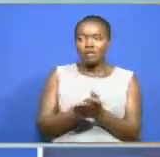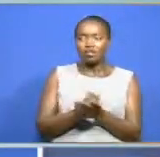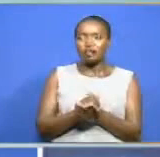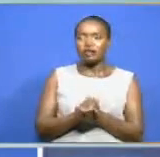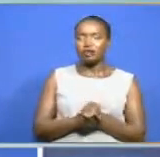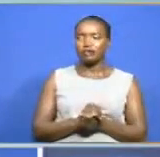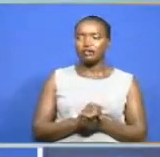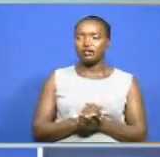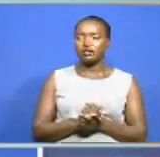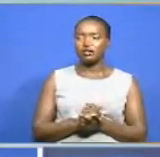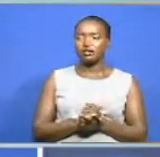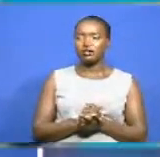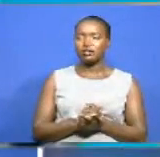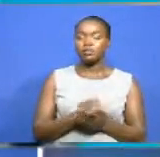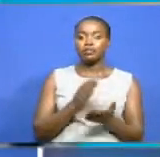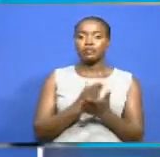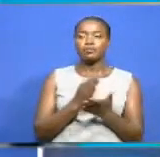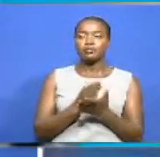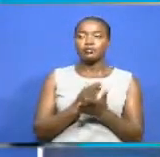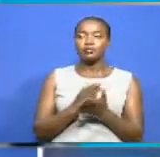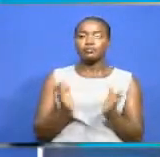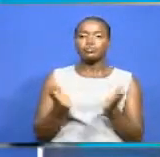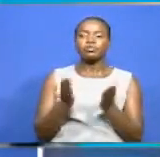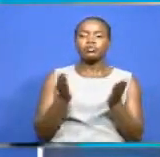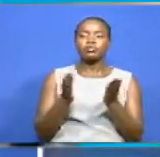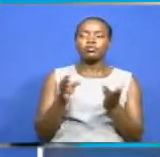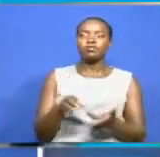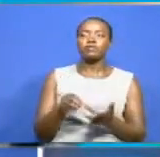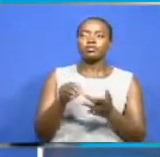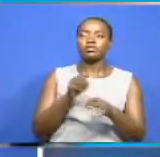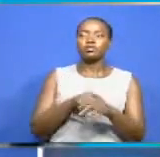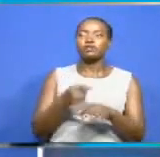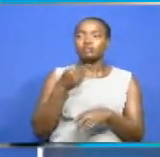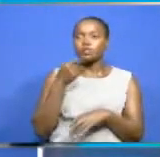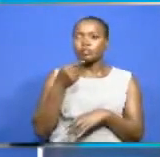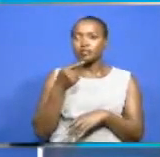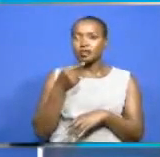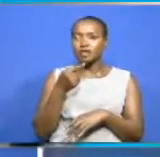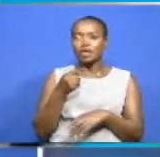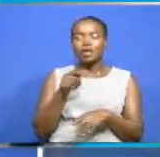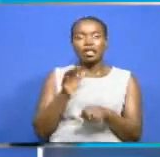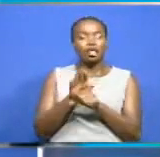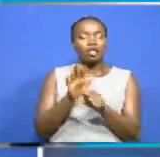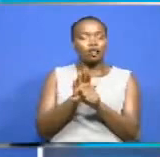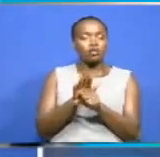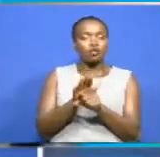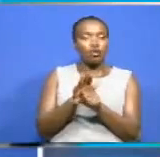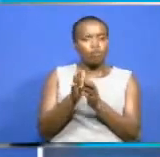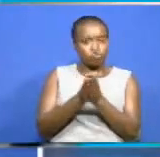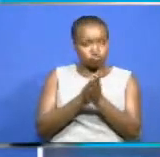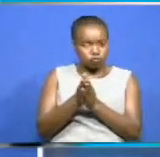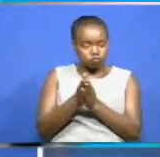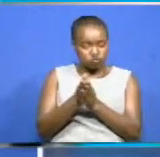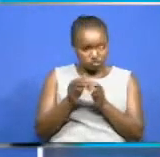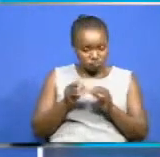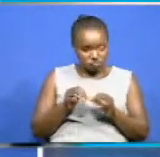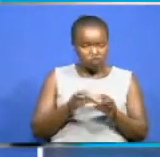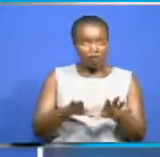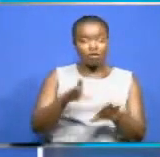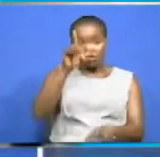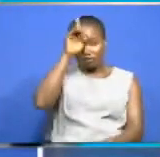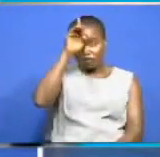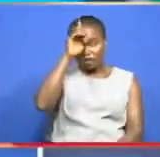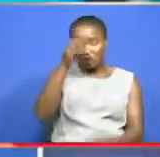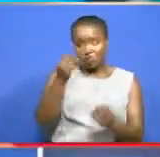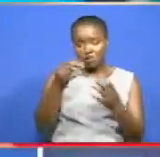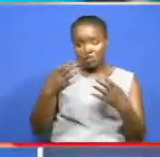stuck. Mm-hmm. Thank you. Indeed, that's very encouraging, especially when you say that there's still a lot of potential in the grassroots that perhaps many people